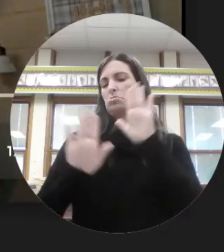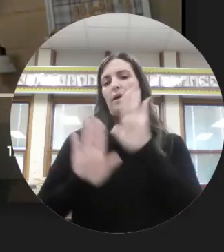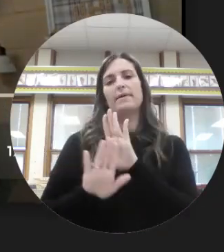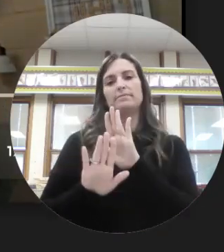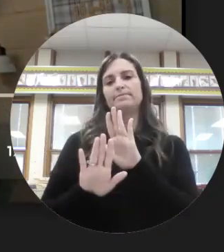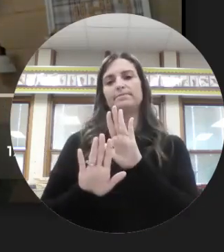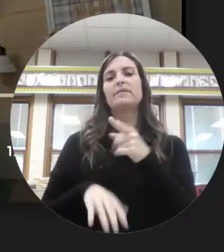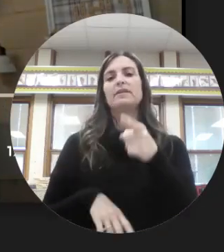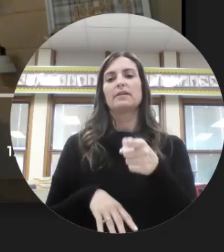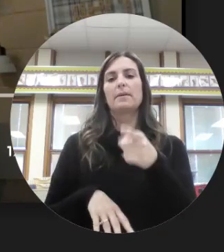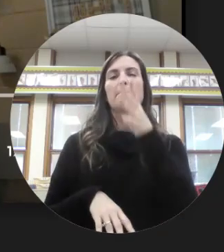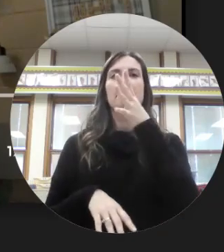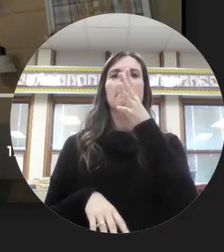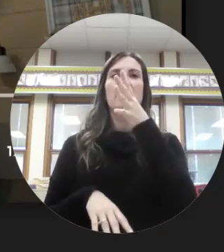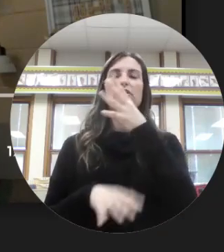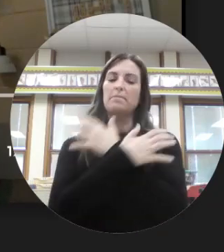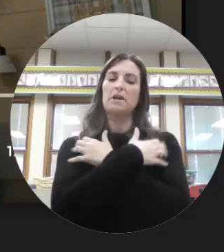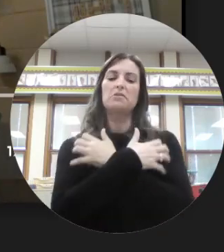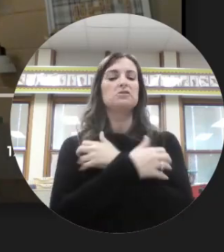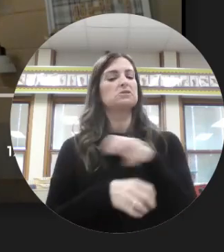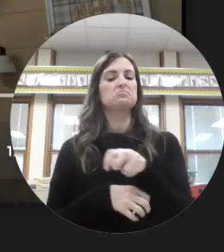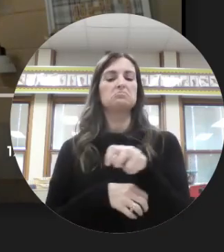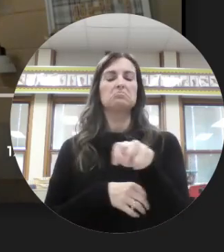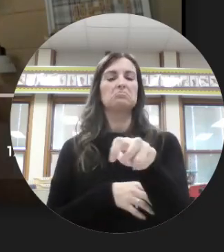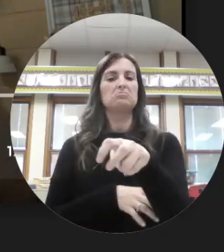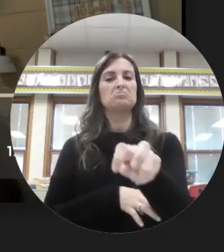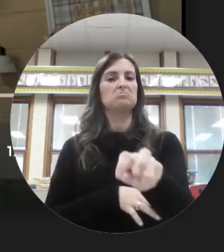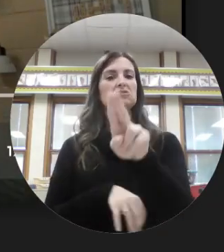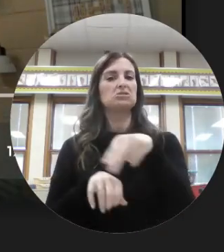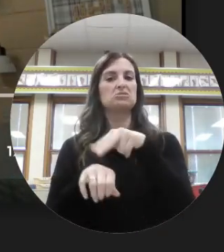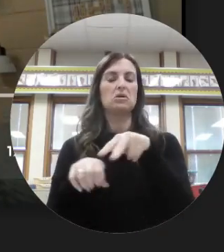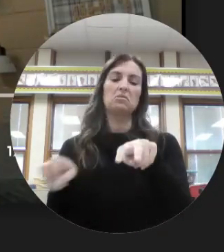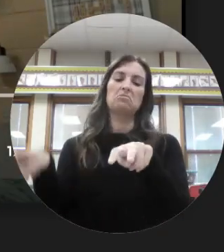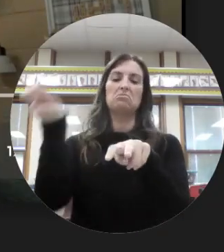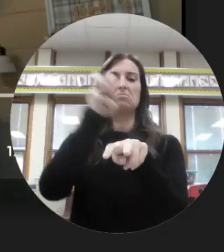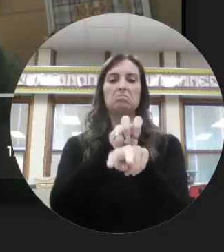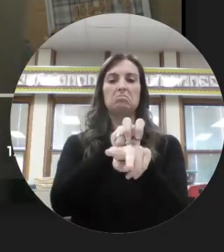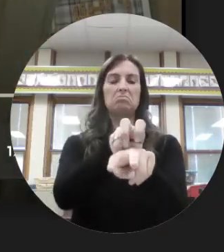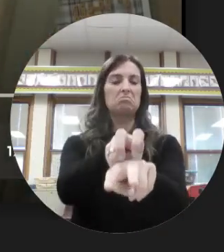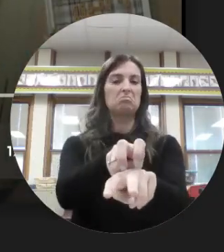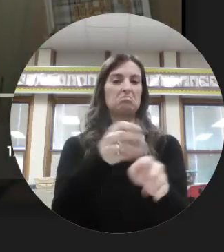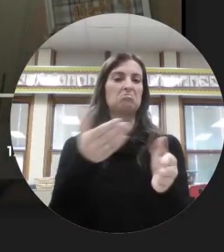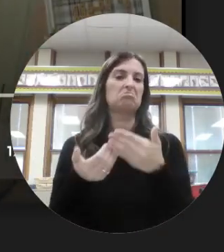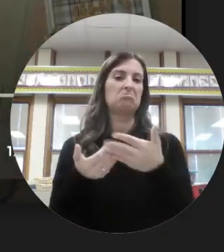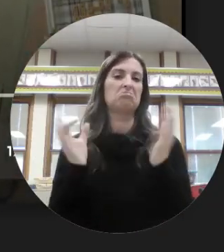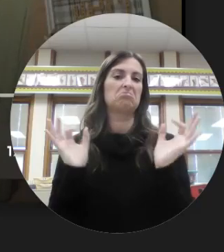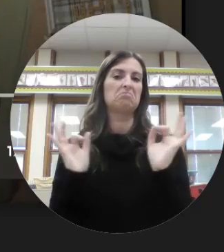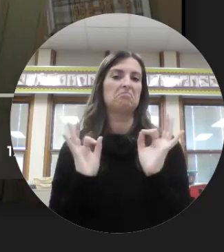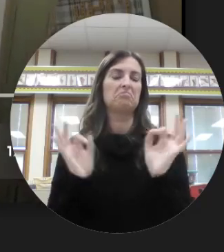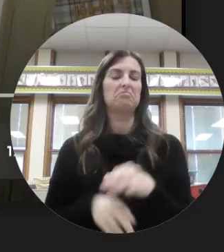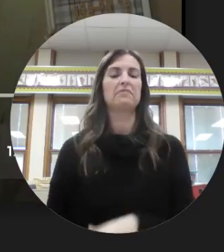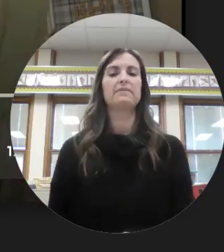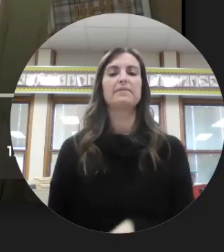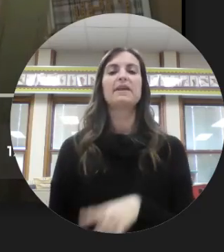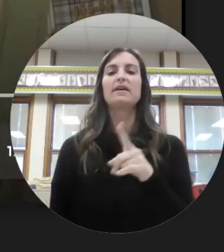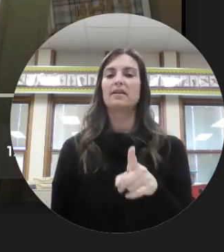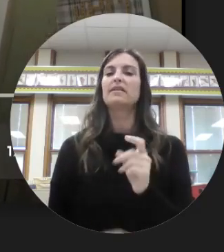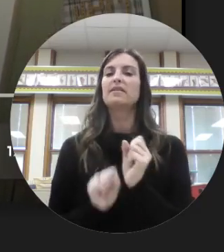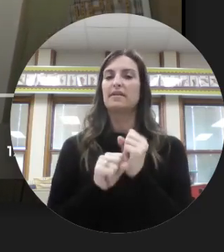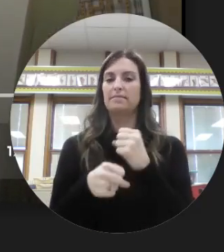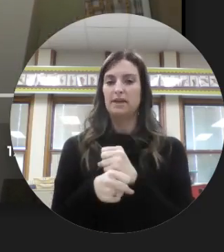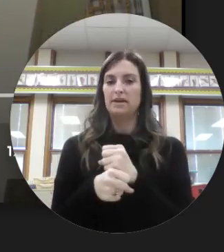Mother Bear strolled along as if it were perfectly normal to be riding, for a robot to be riding on her back. They made quite